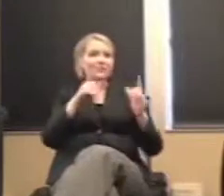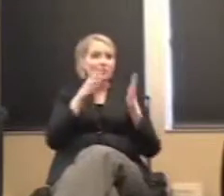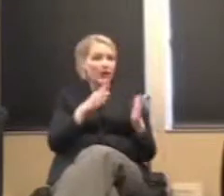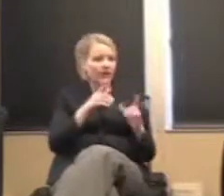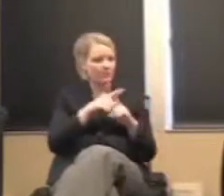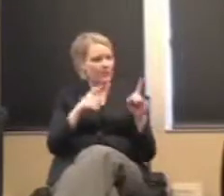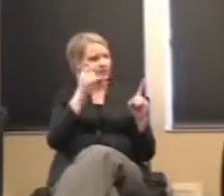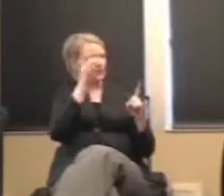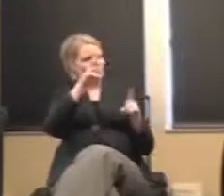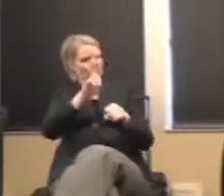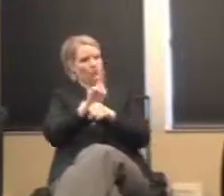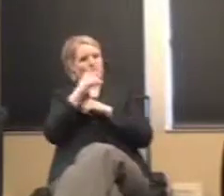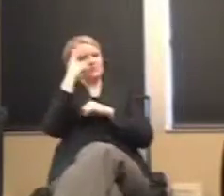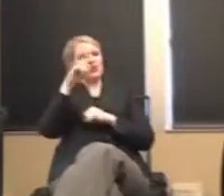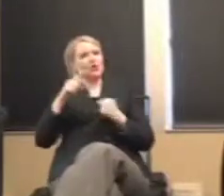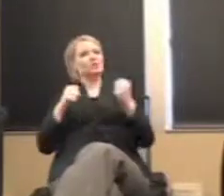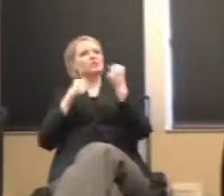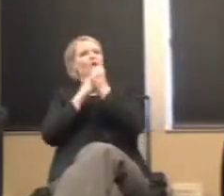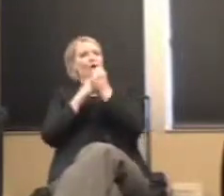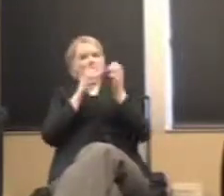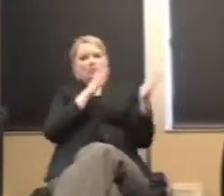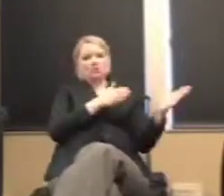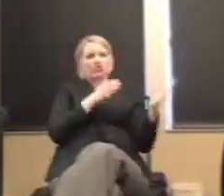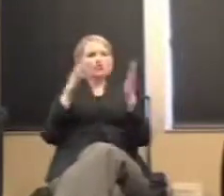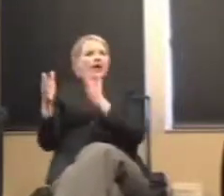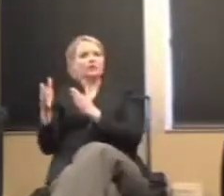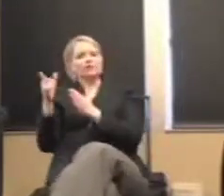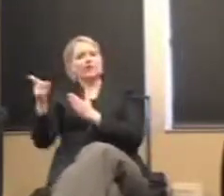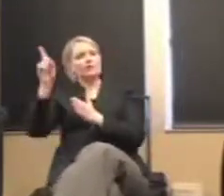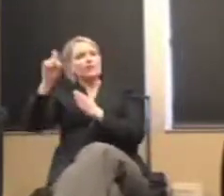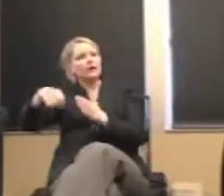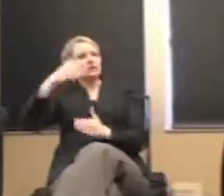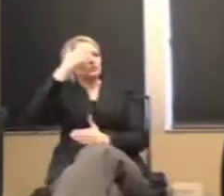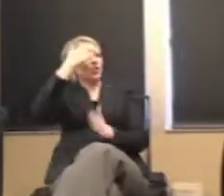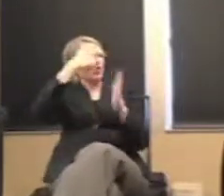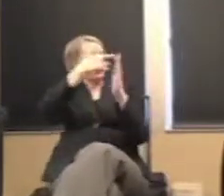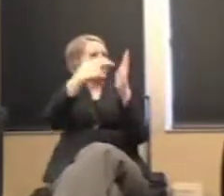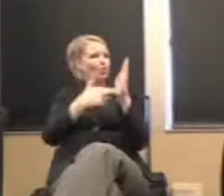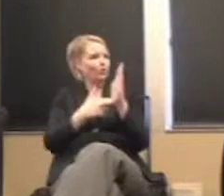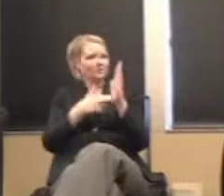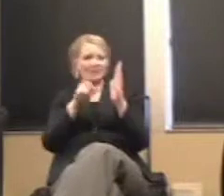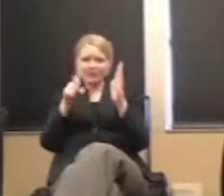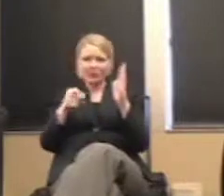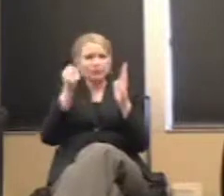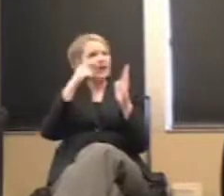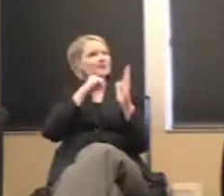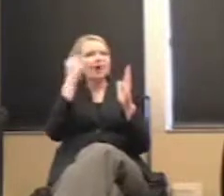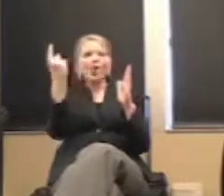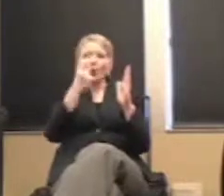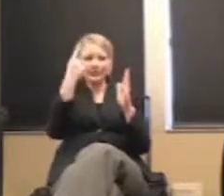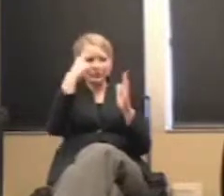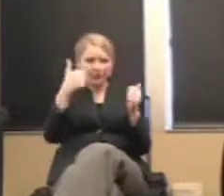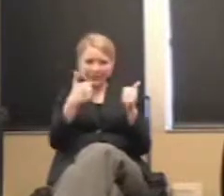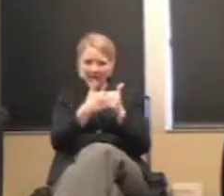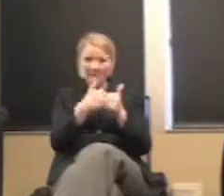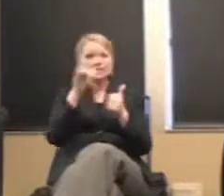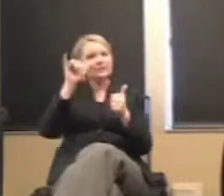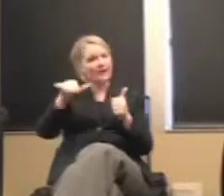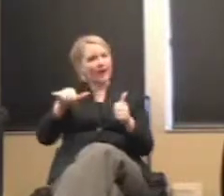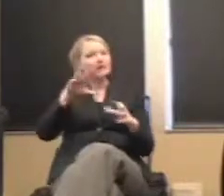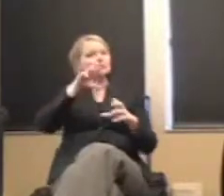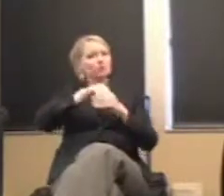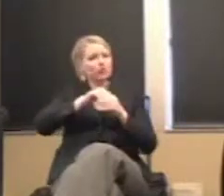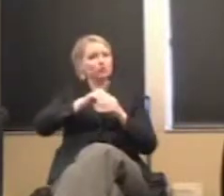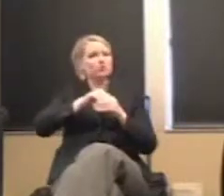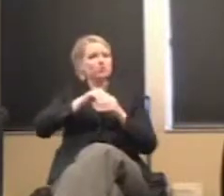to be used for a support or for a strategy, they need to know what the rules are, that it's not just for games, that there's certain rules that go along with this. And so as they